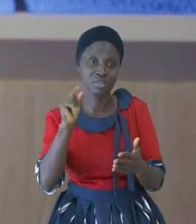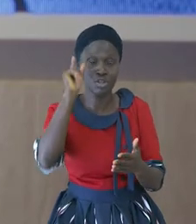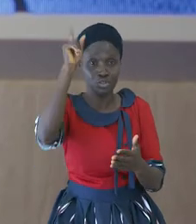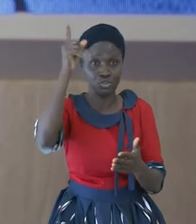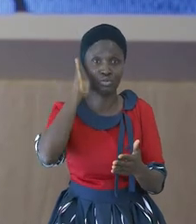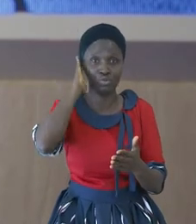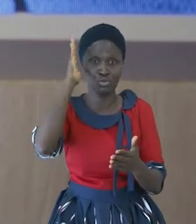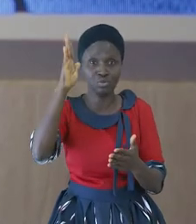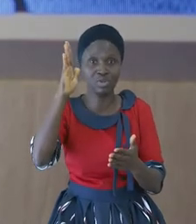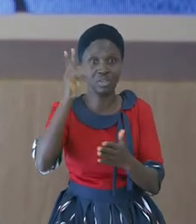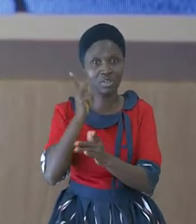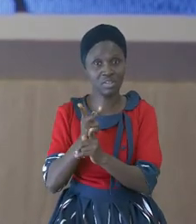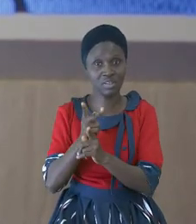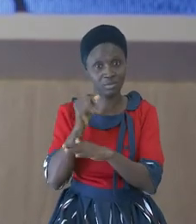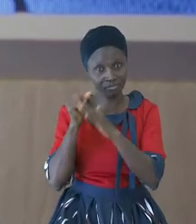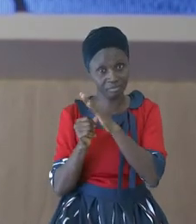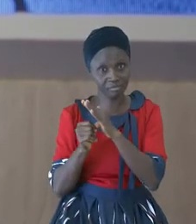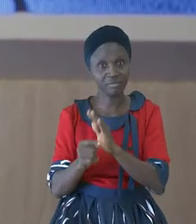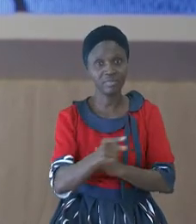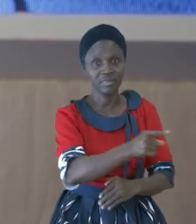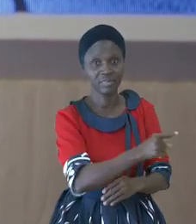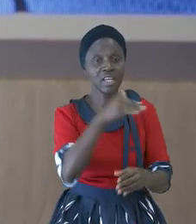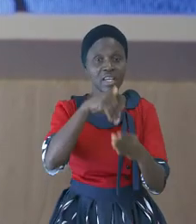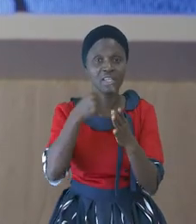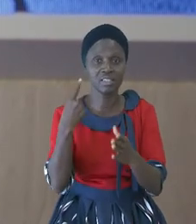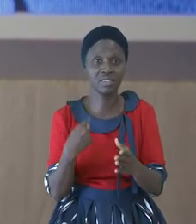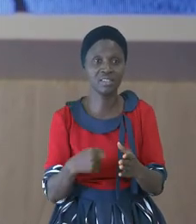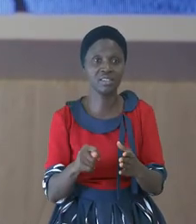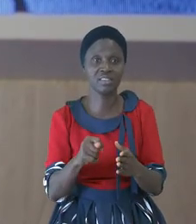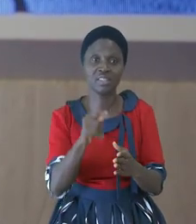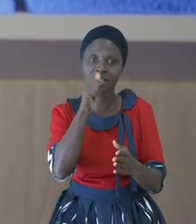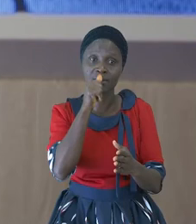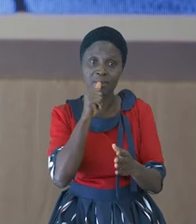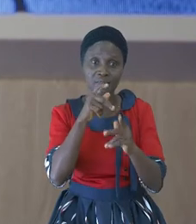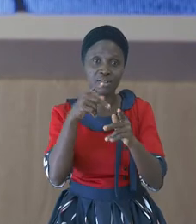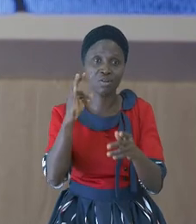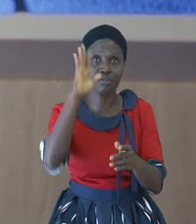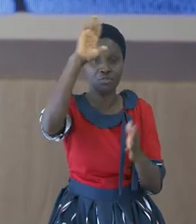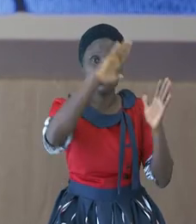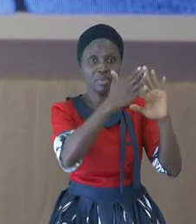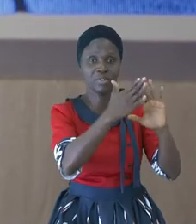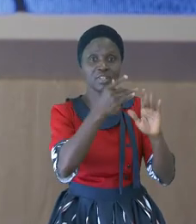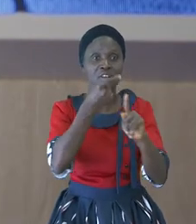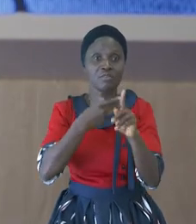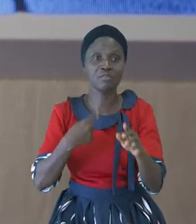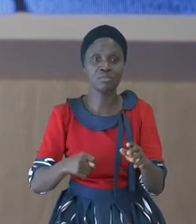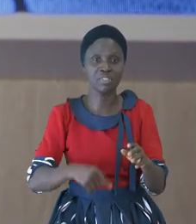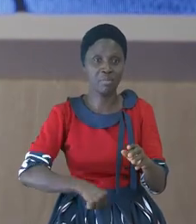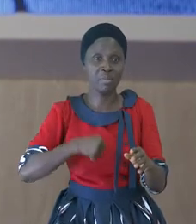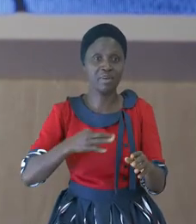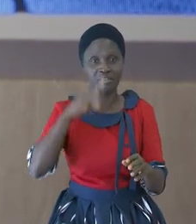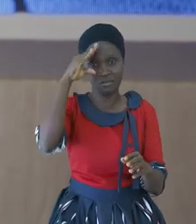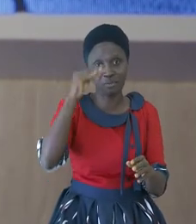them in the secret of thy presence from the pride of man. Thou shalt